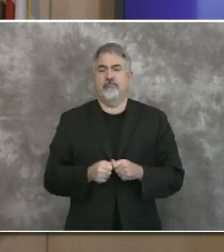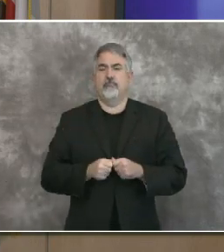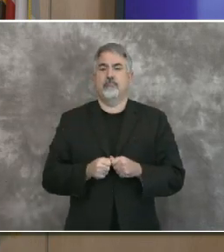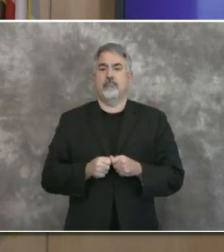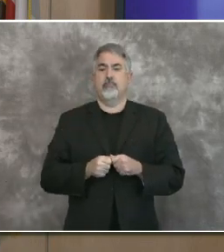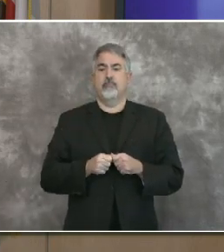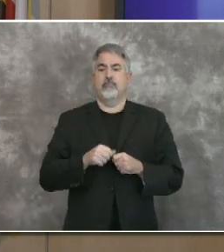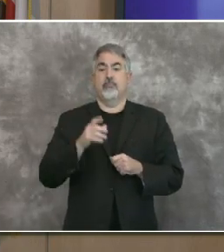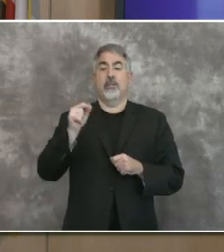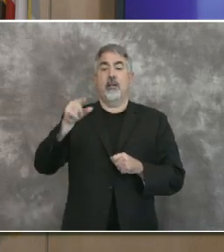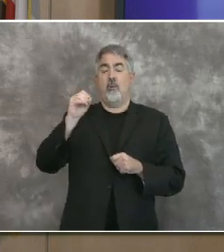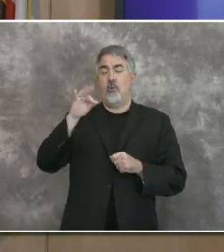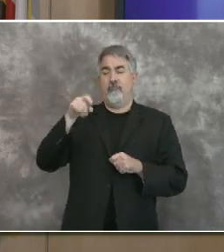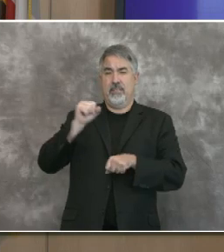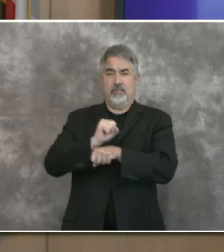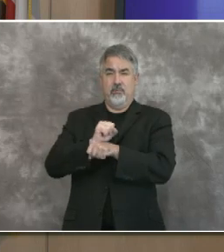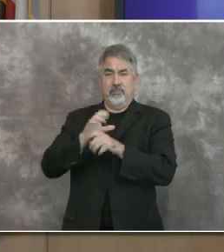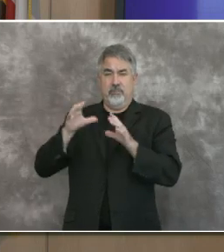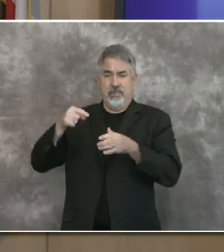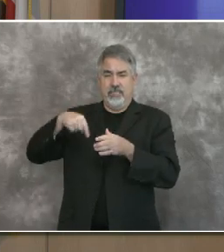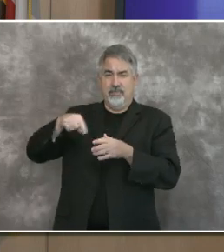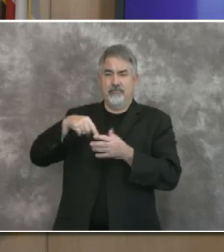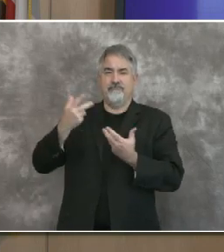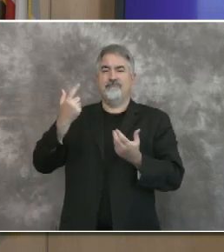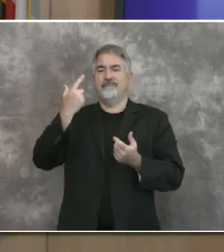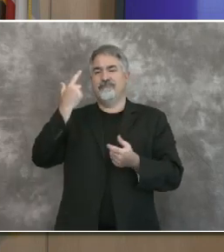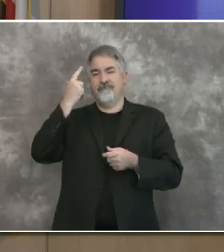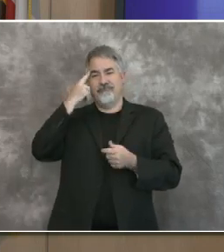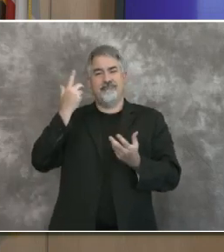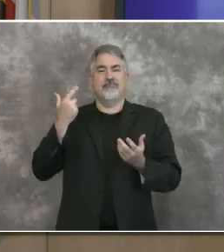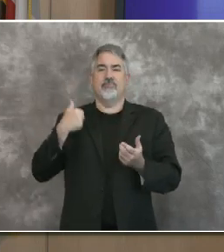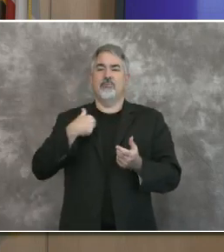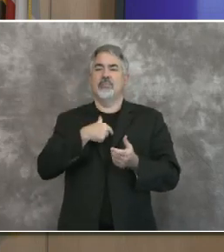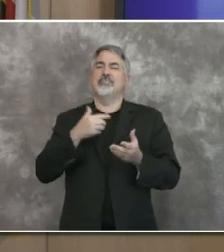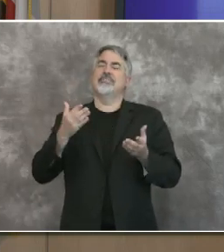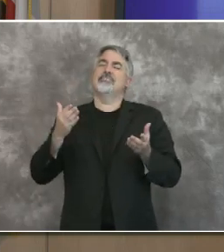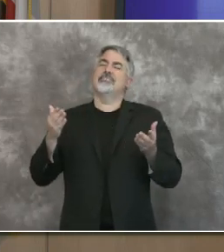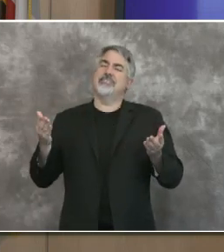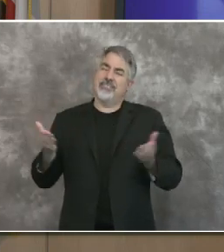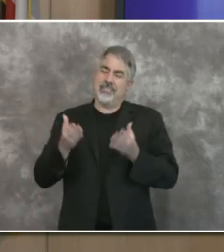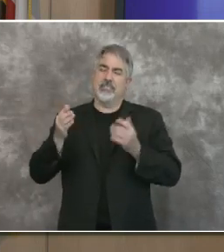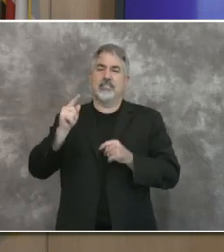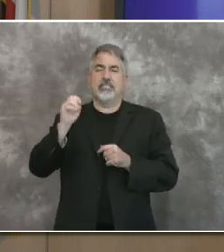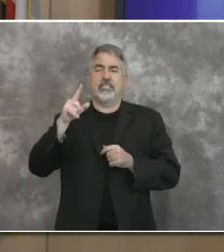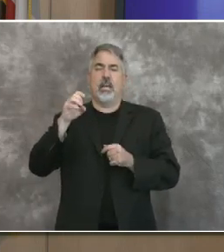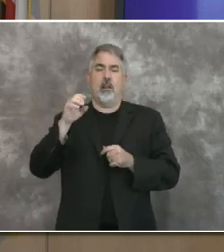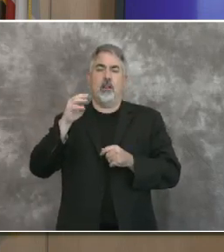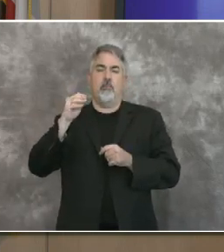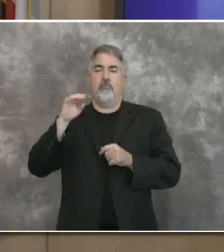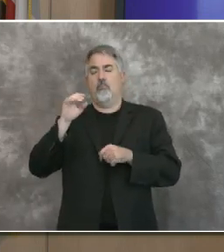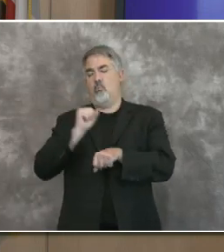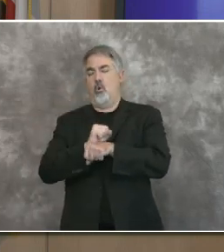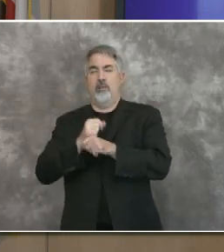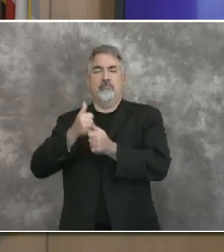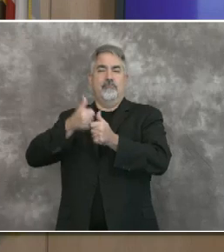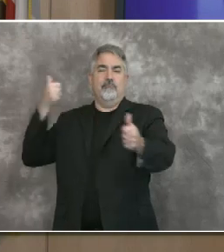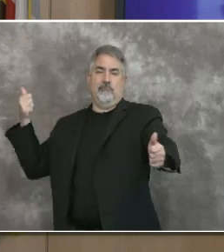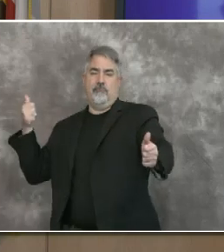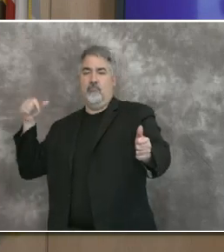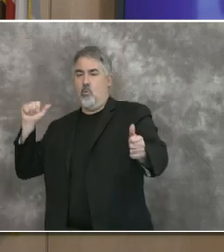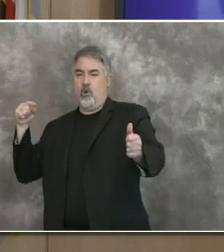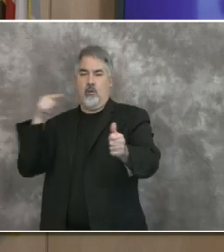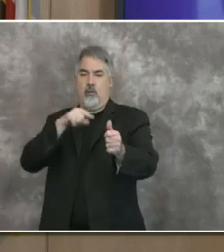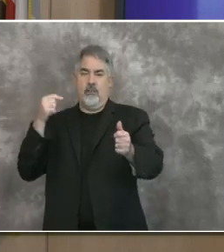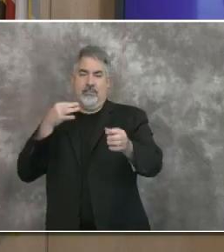businesses, strong encouragement for teleworking where possible, but for employees where that does not work, can be present. Malls, both